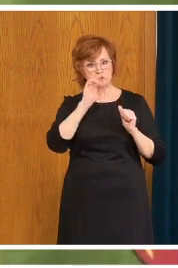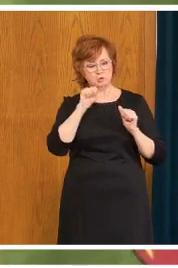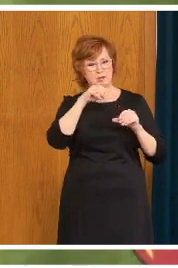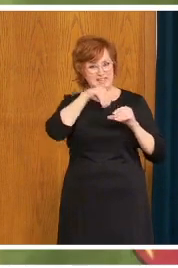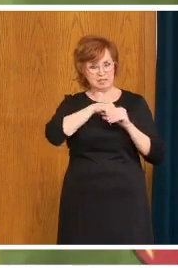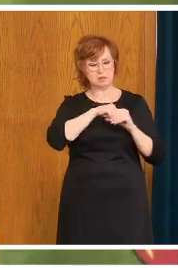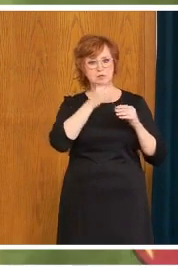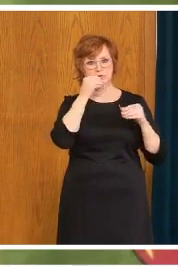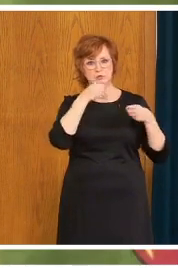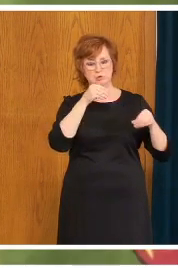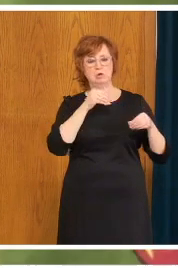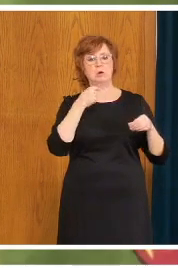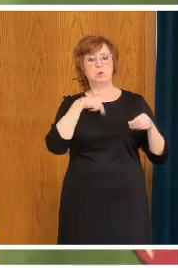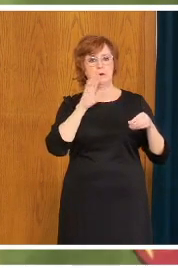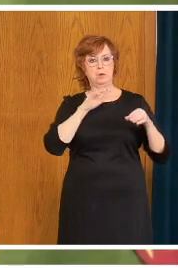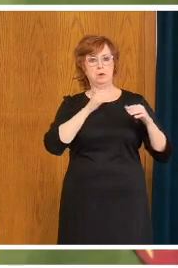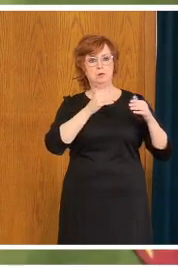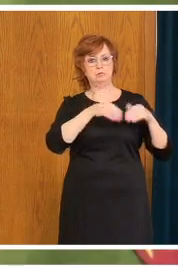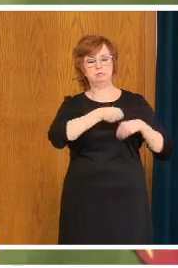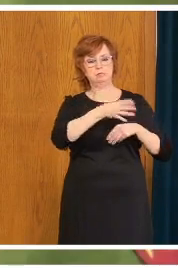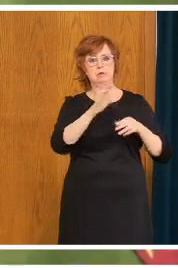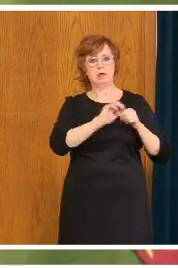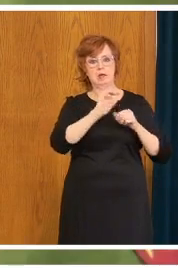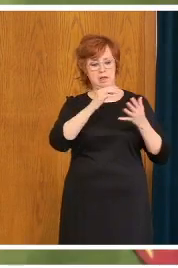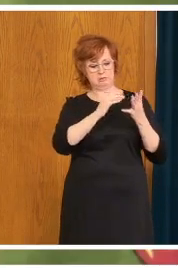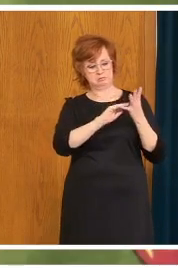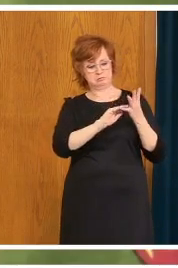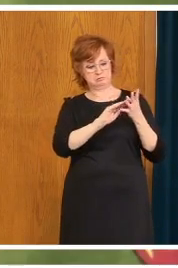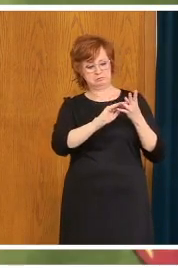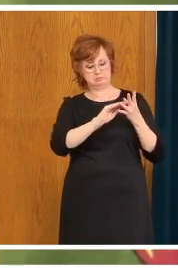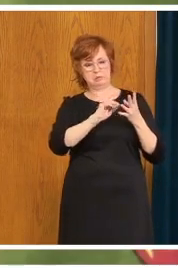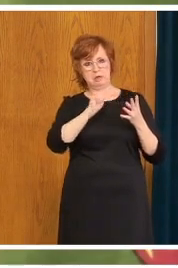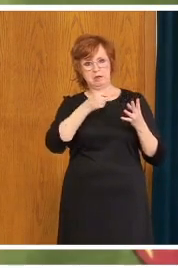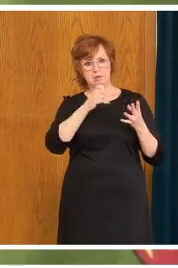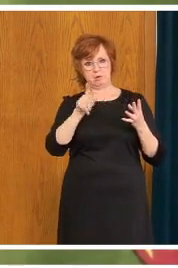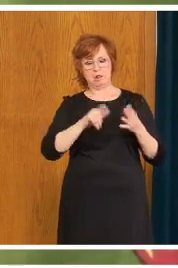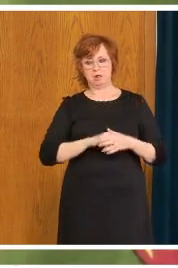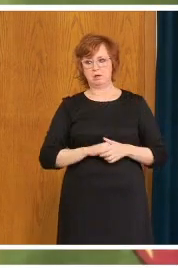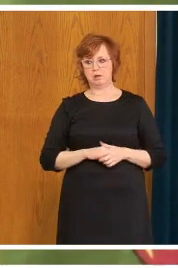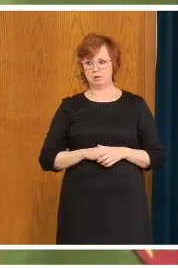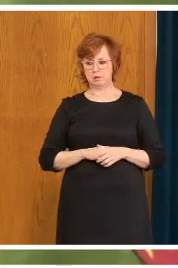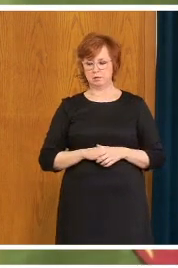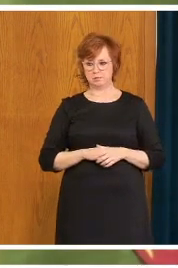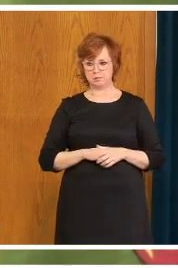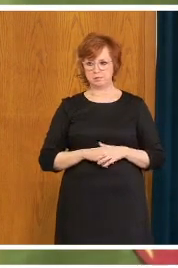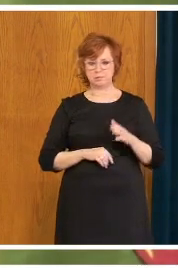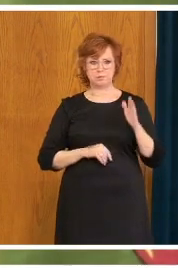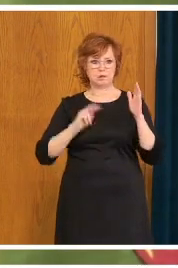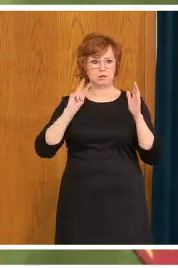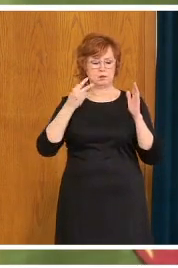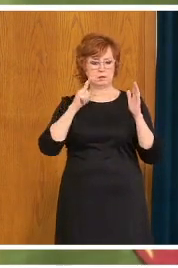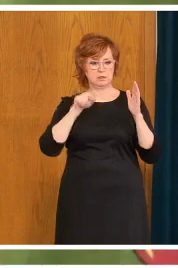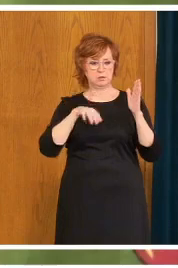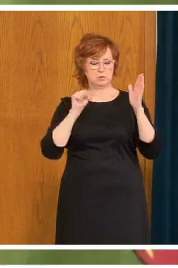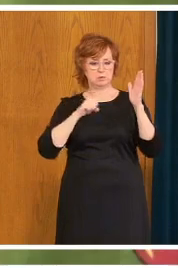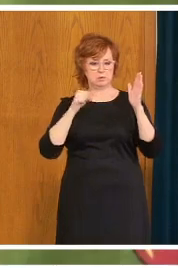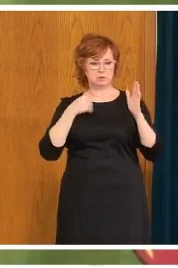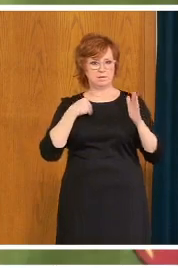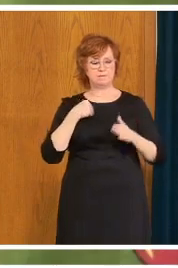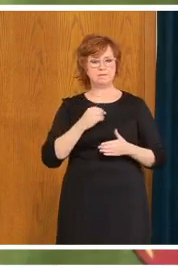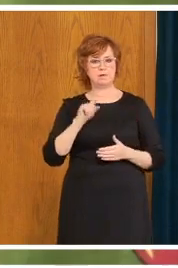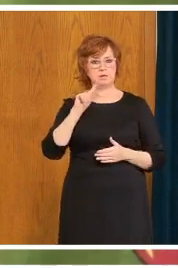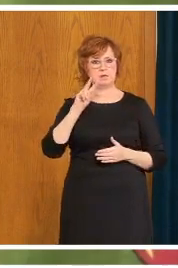pharmacies later on in April. You have a follow-up question, Thea? I do have one. I just wanted